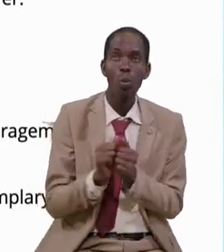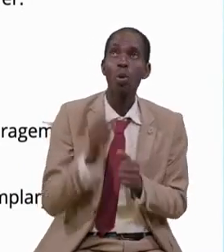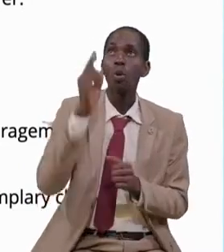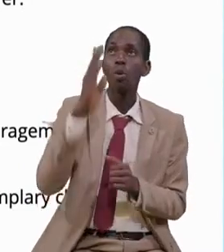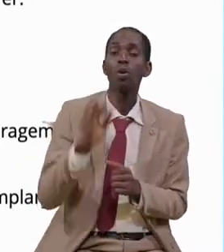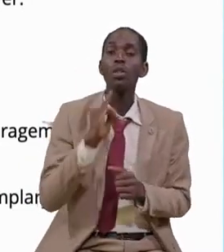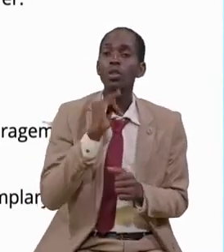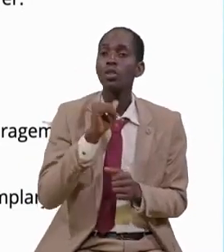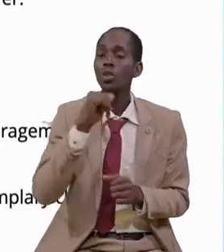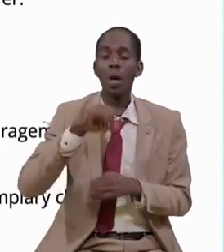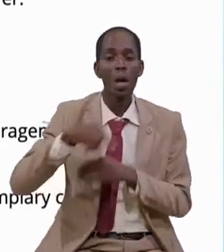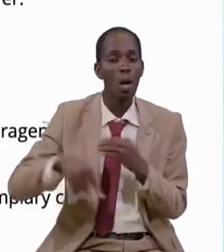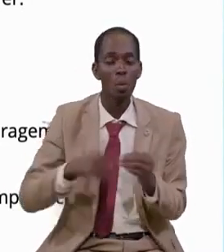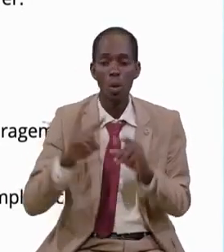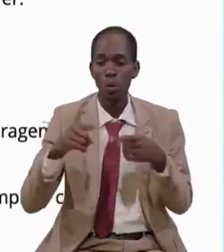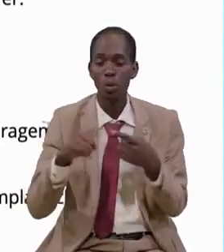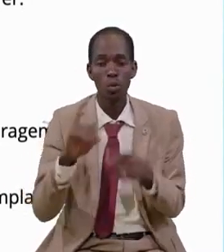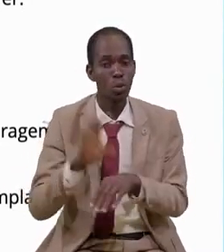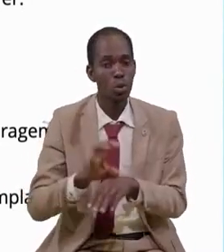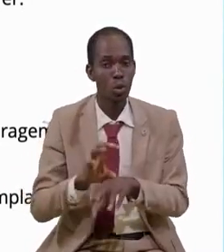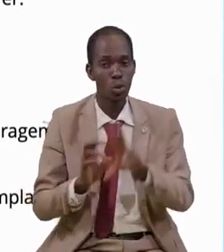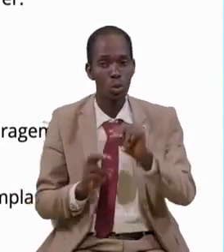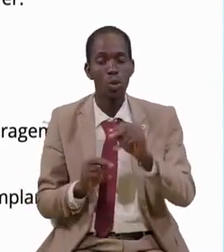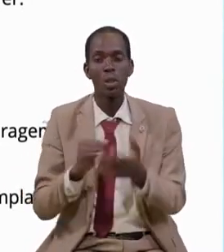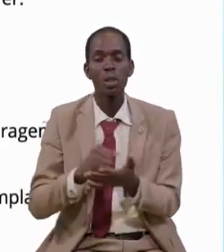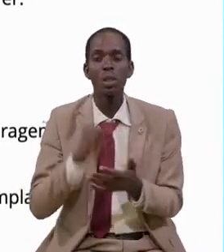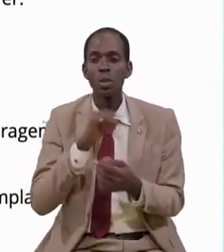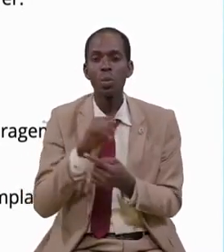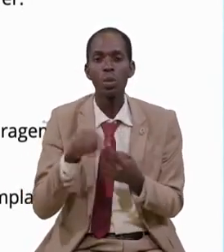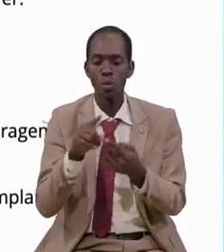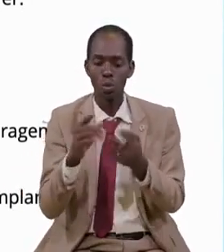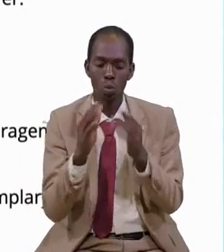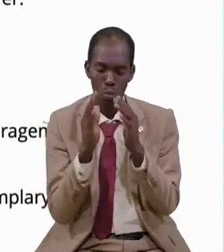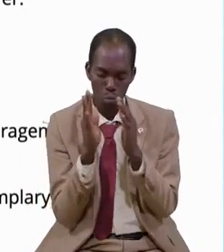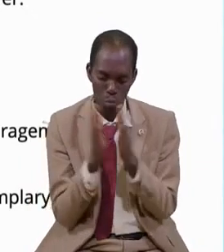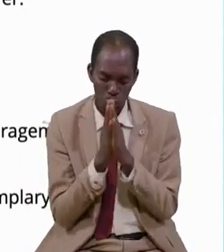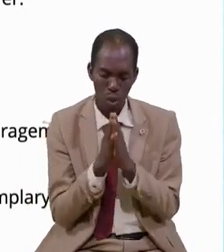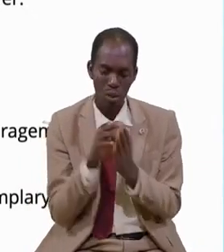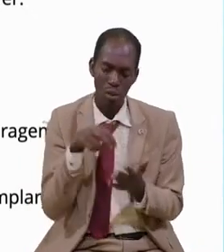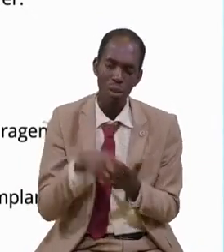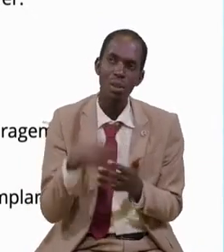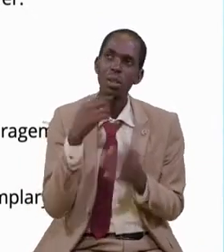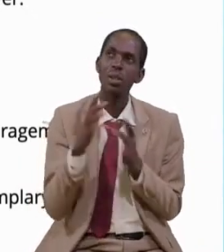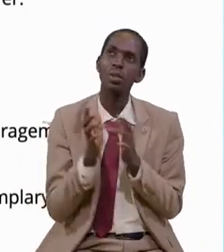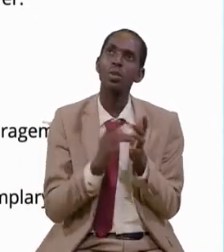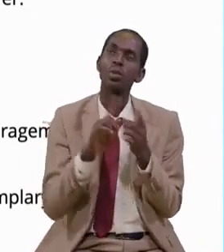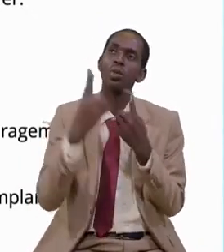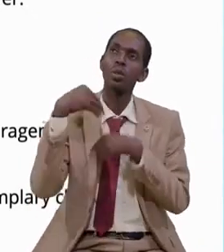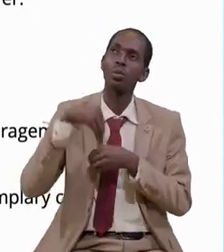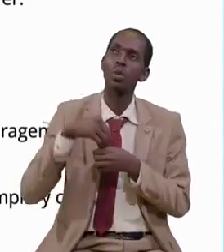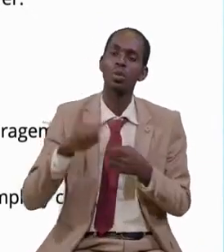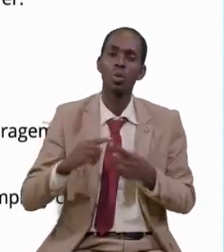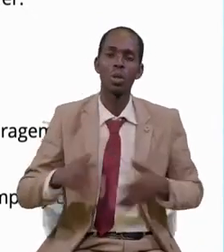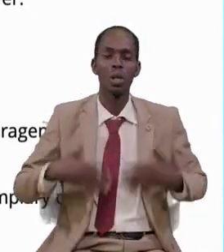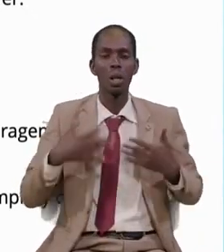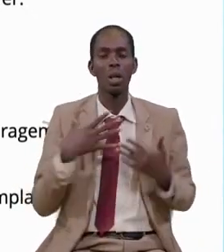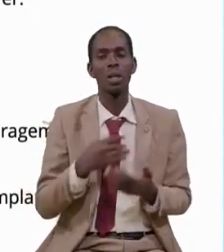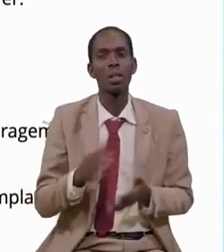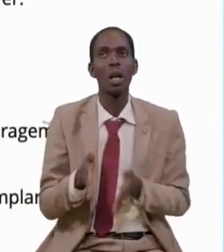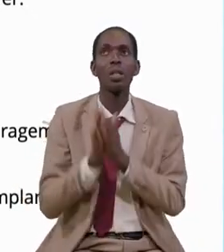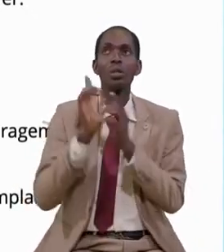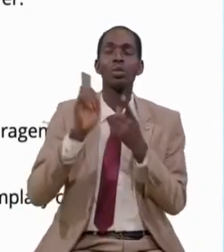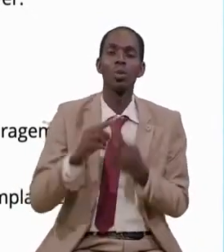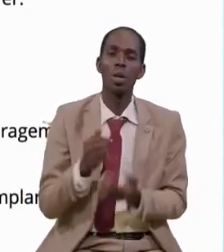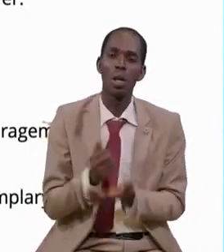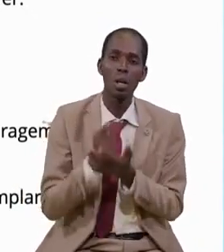when you kneel down and ask Jesus to come into your life and you repent of the sins of your life. Relationship is God is